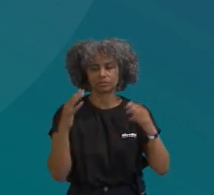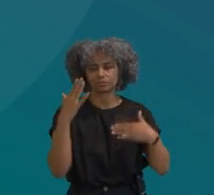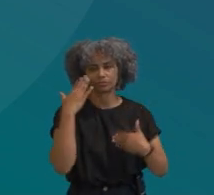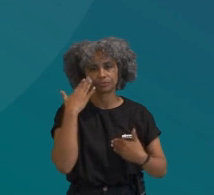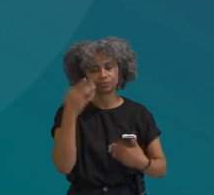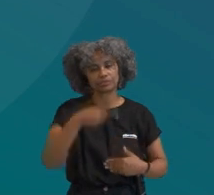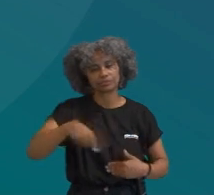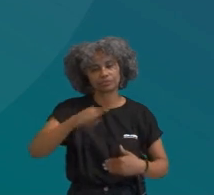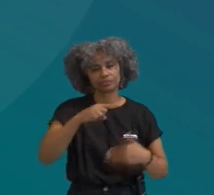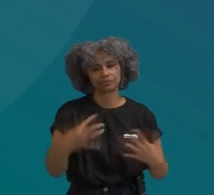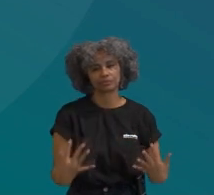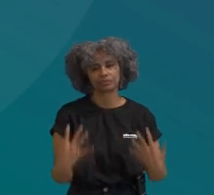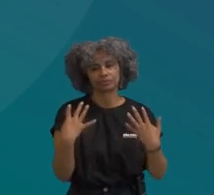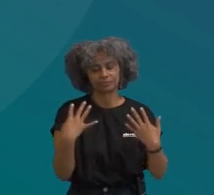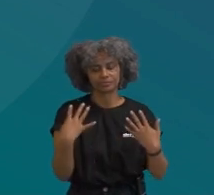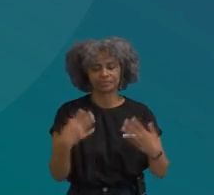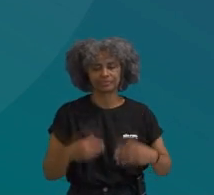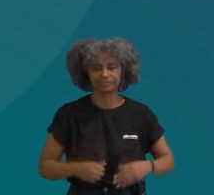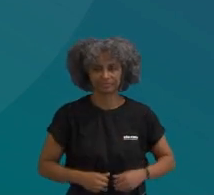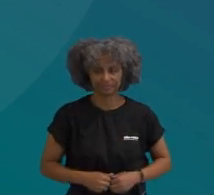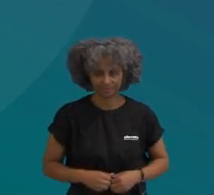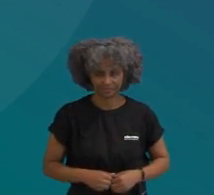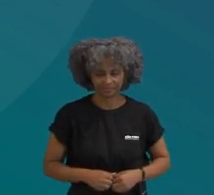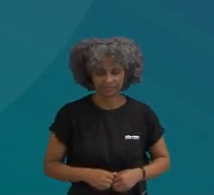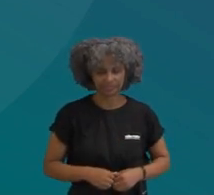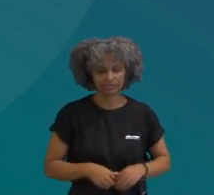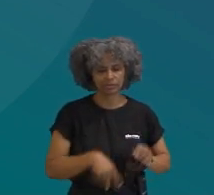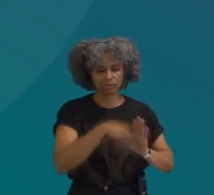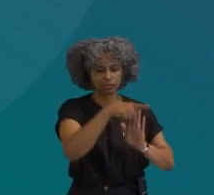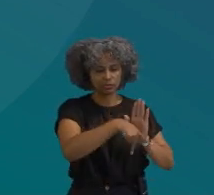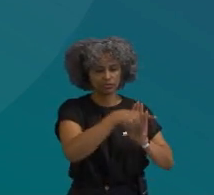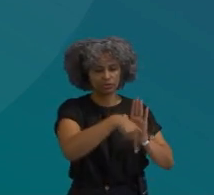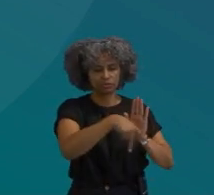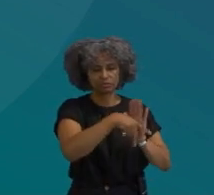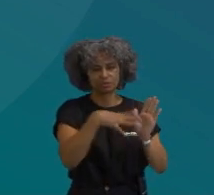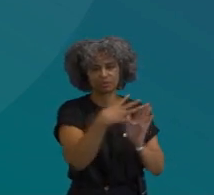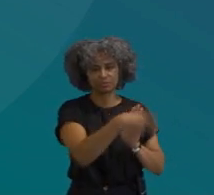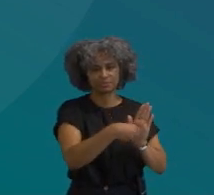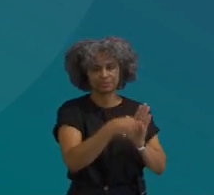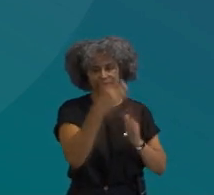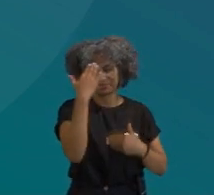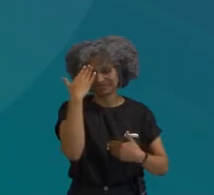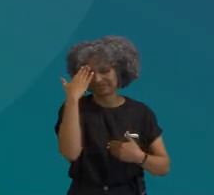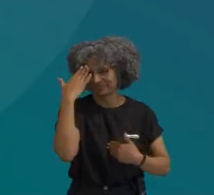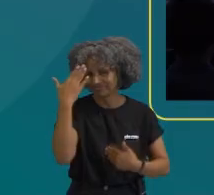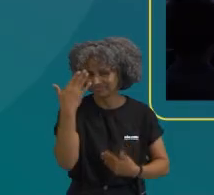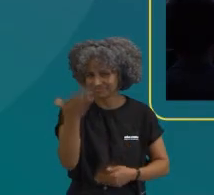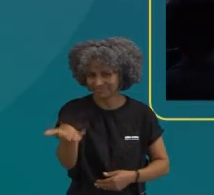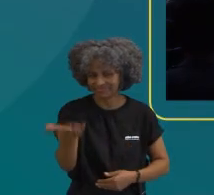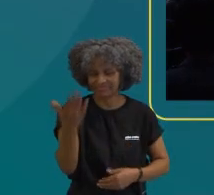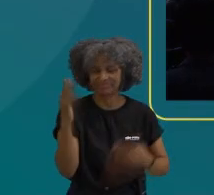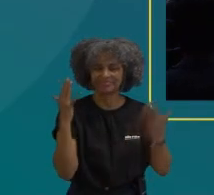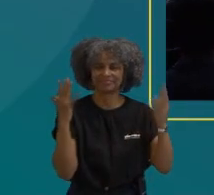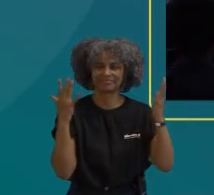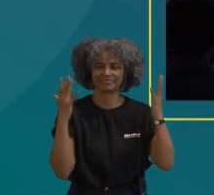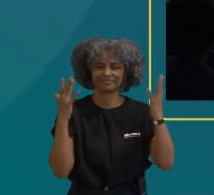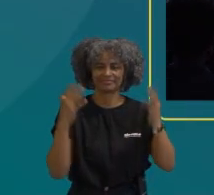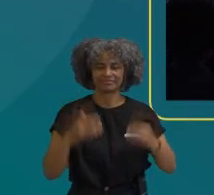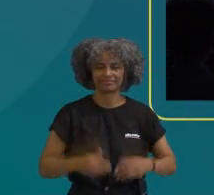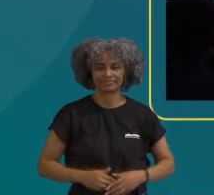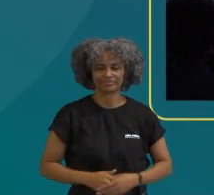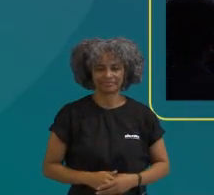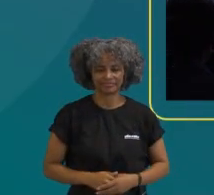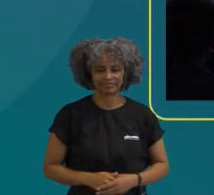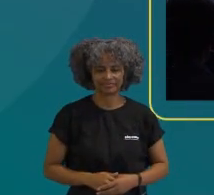bit of our project in Manaus. Thank you very much. Just take that seat. Thank you very